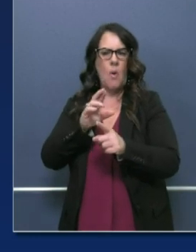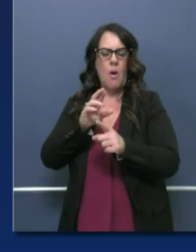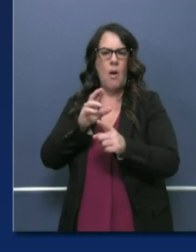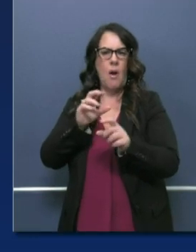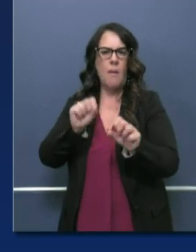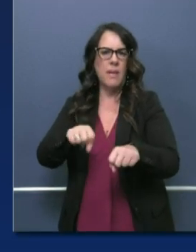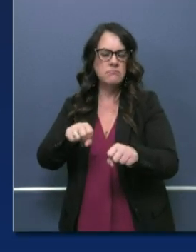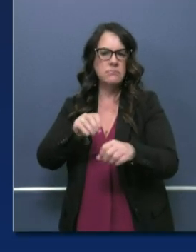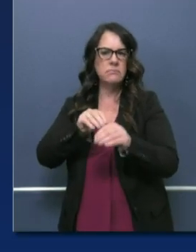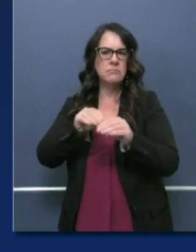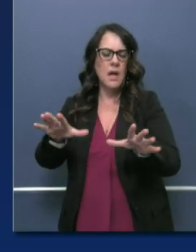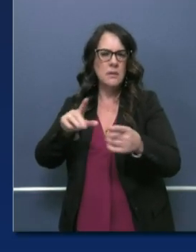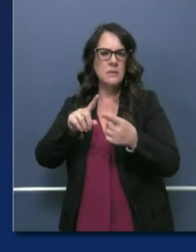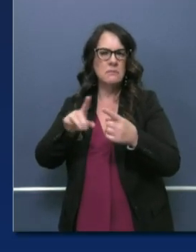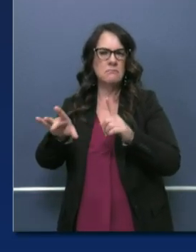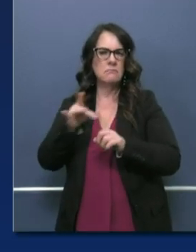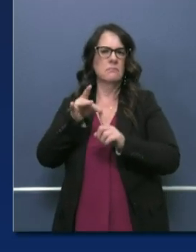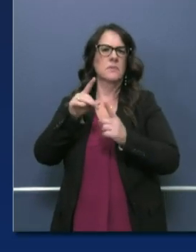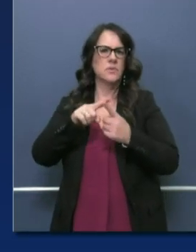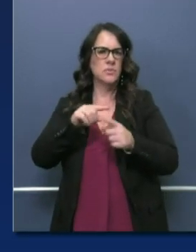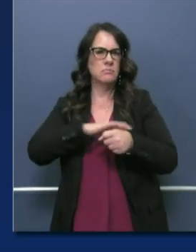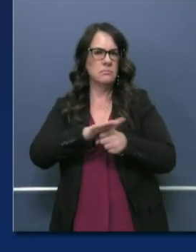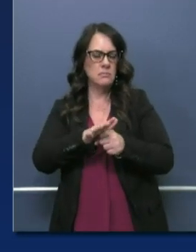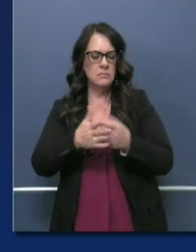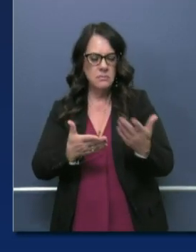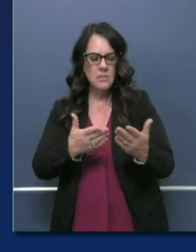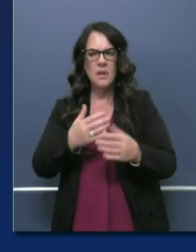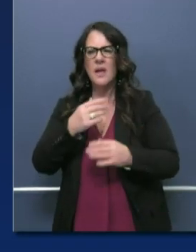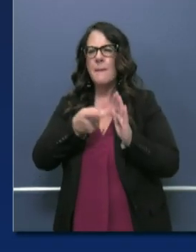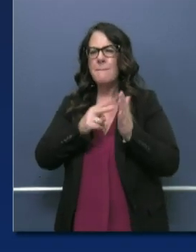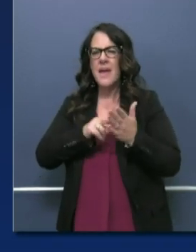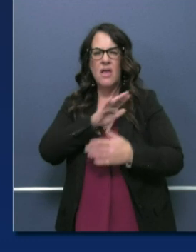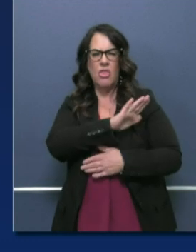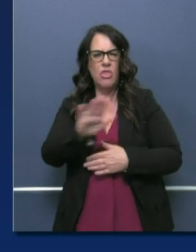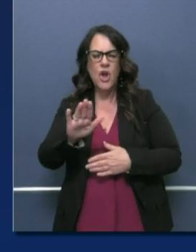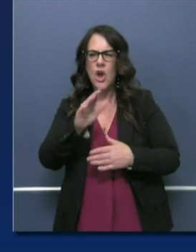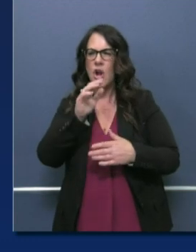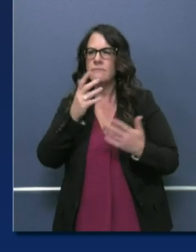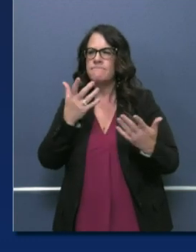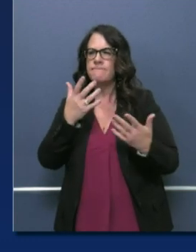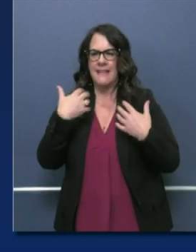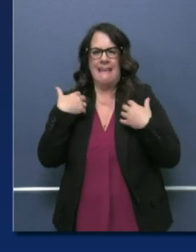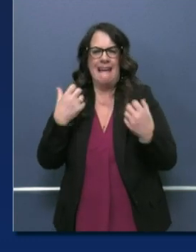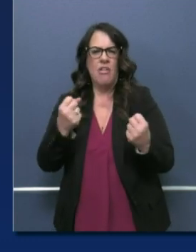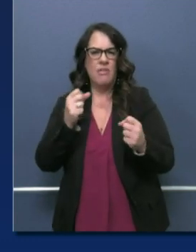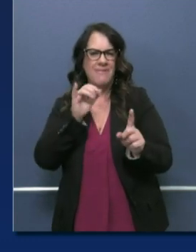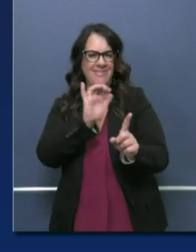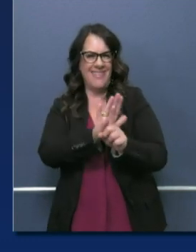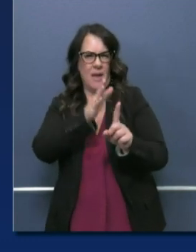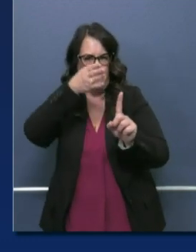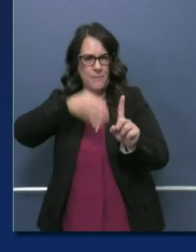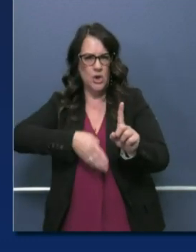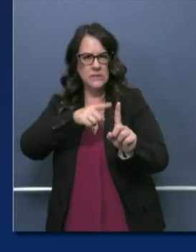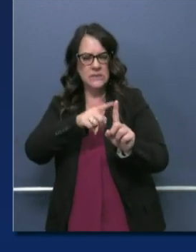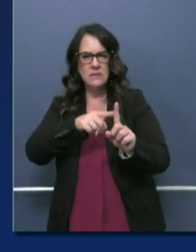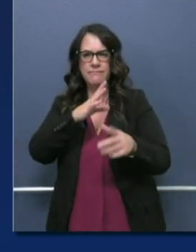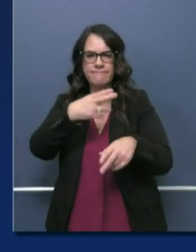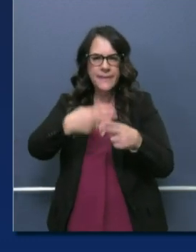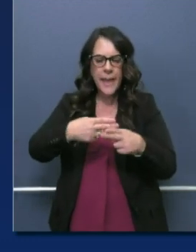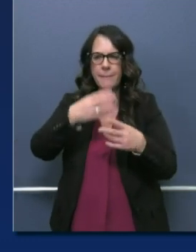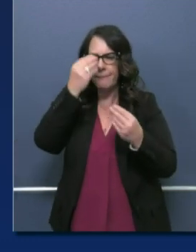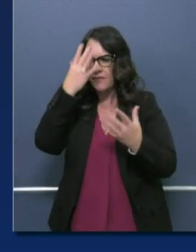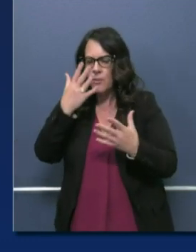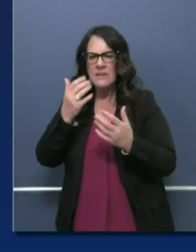a broad database of all of an individual's personal information. It's really focusing on that health information that's needed